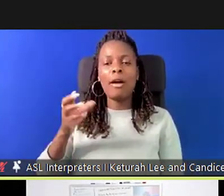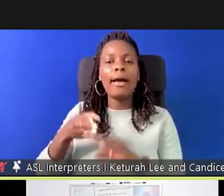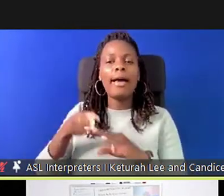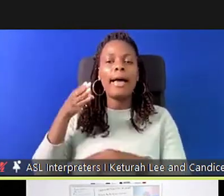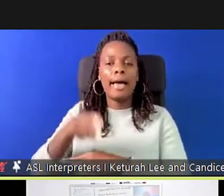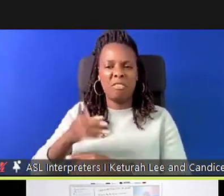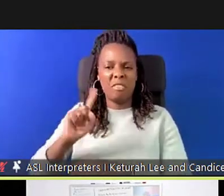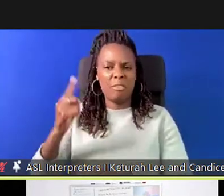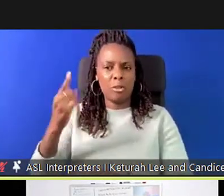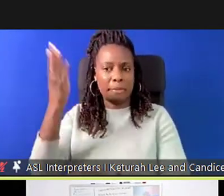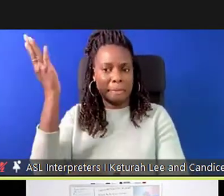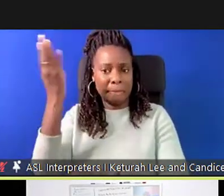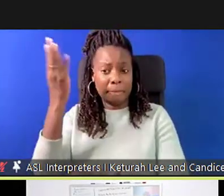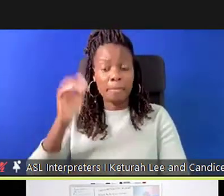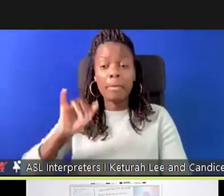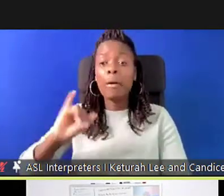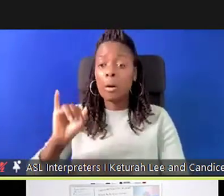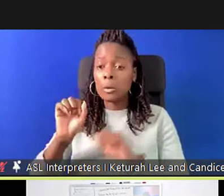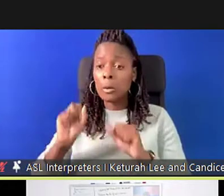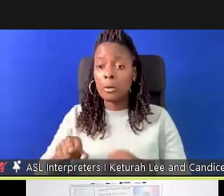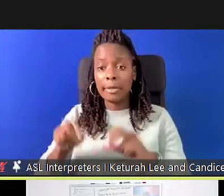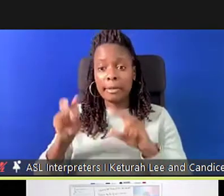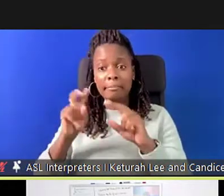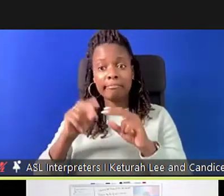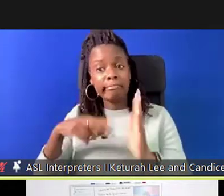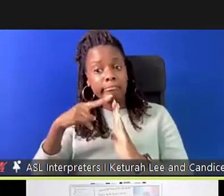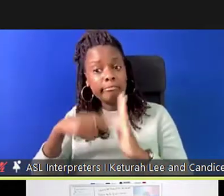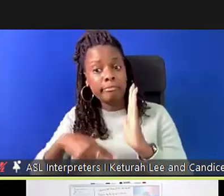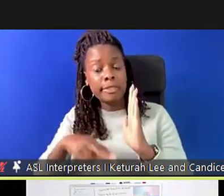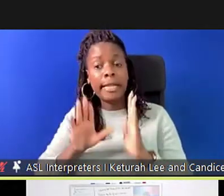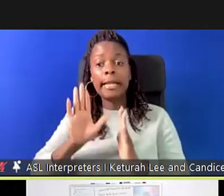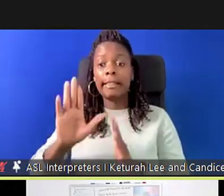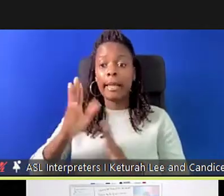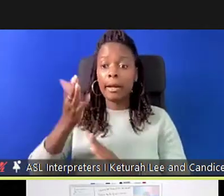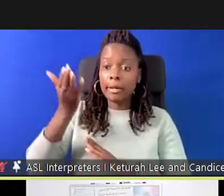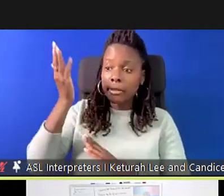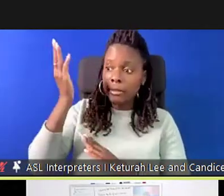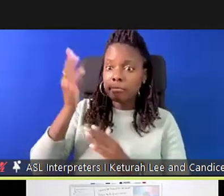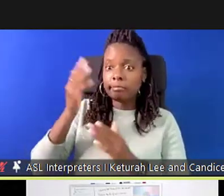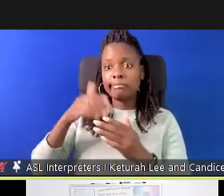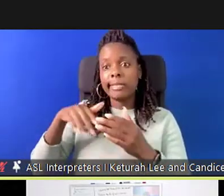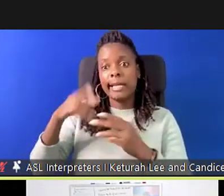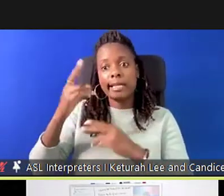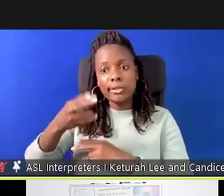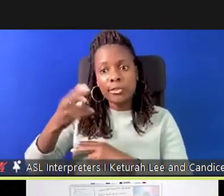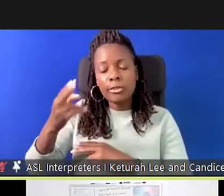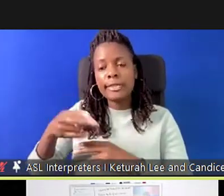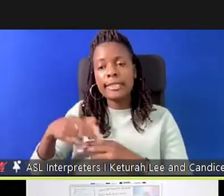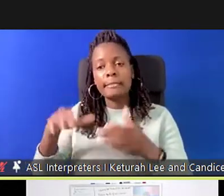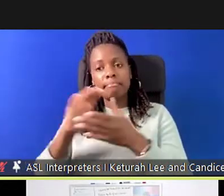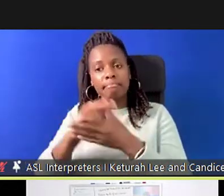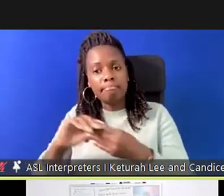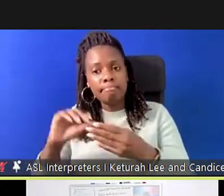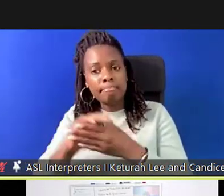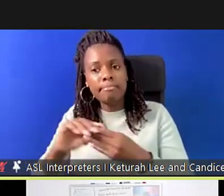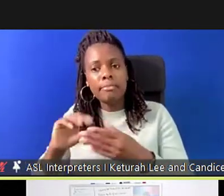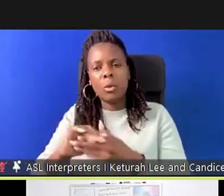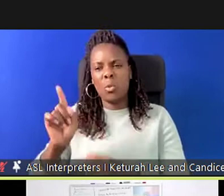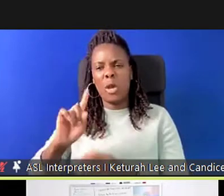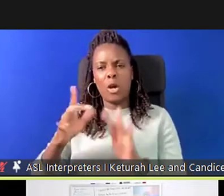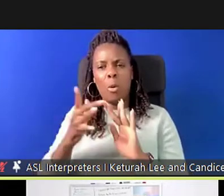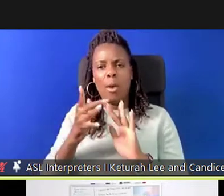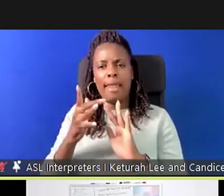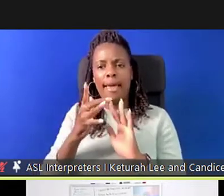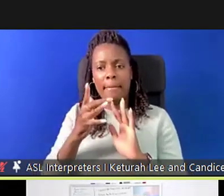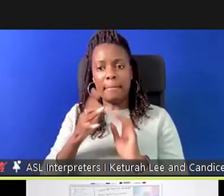but you will be able to read more in depth about the speakers and bio sketches online. So to start,